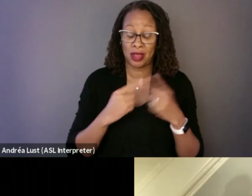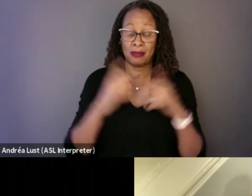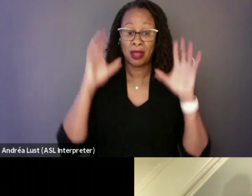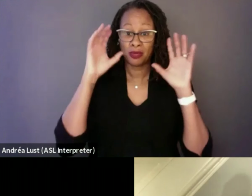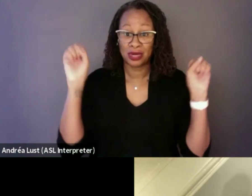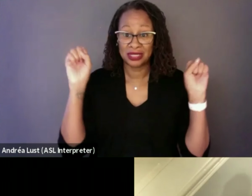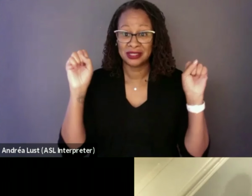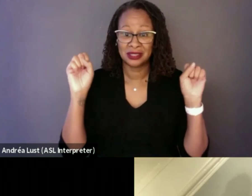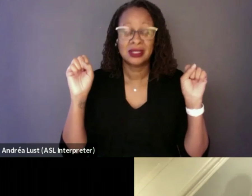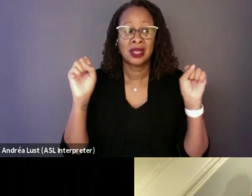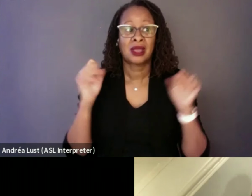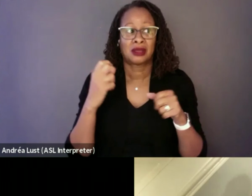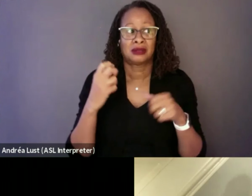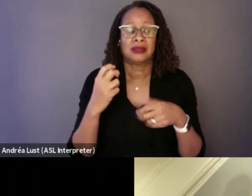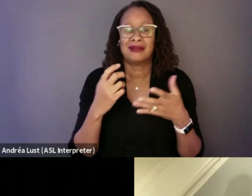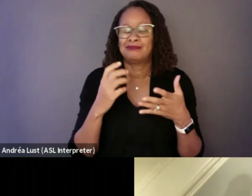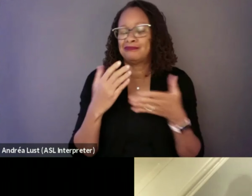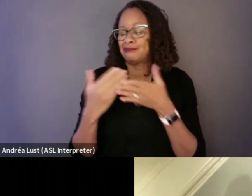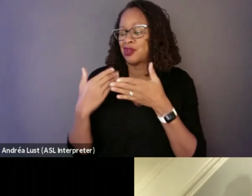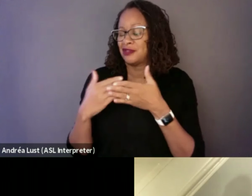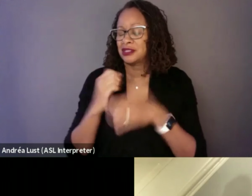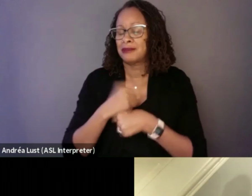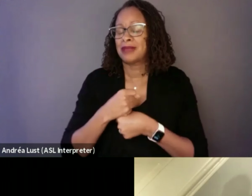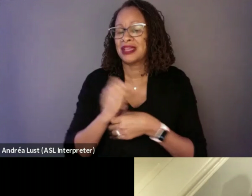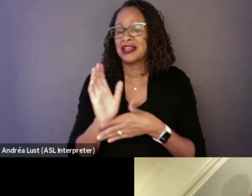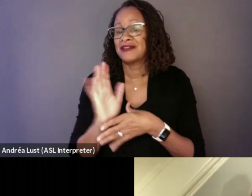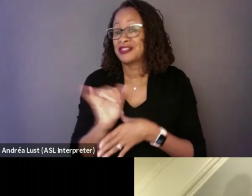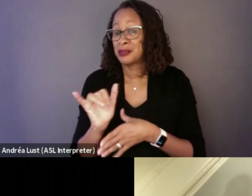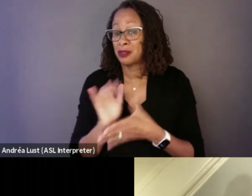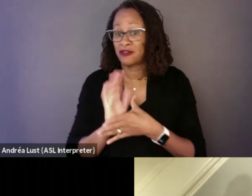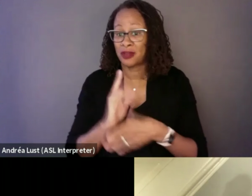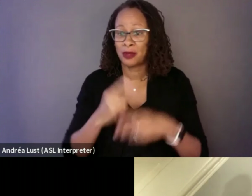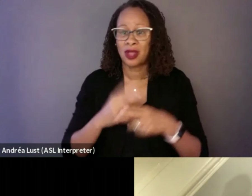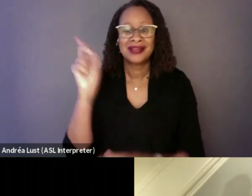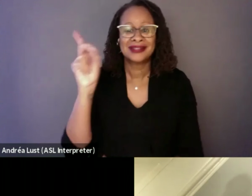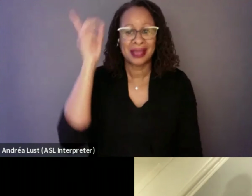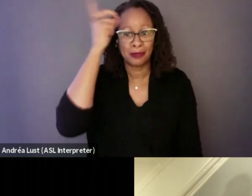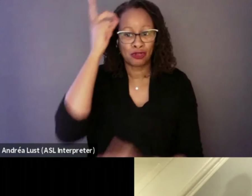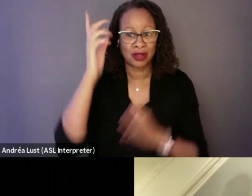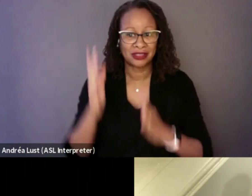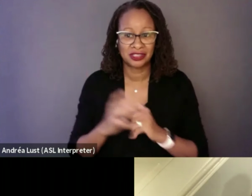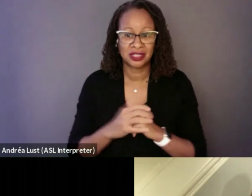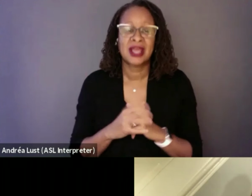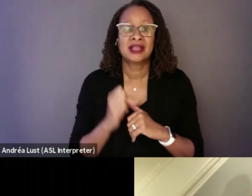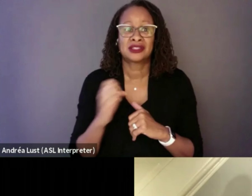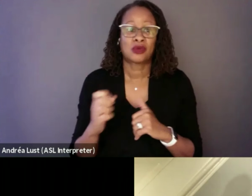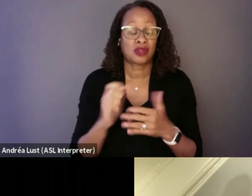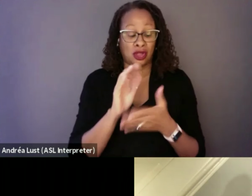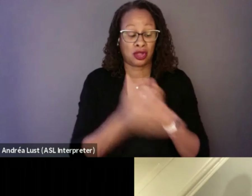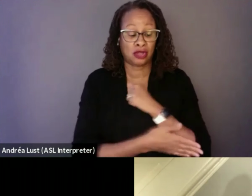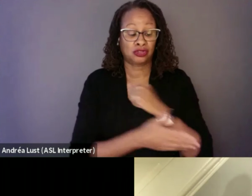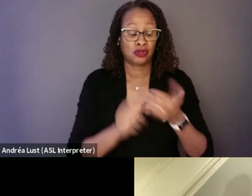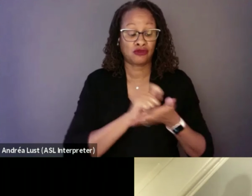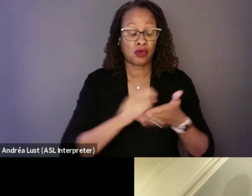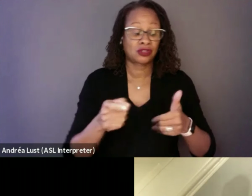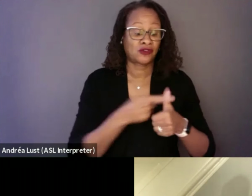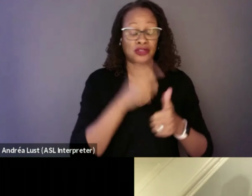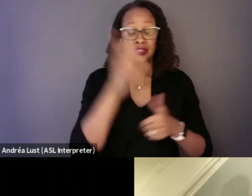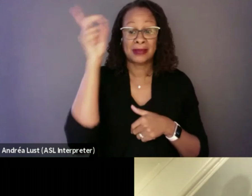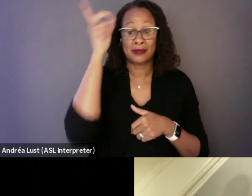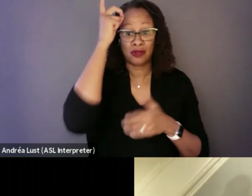called Democrats, where I filmed as the country wrote its first democratic constitution. It was a very